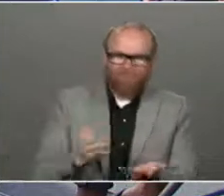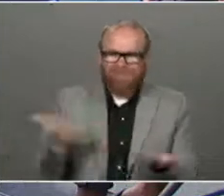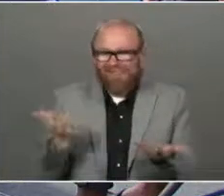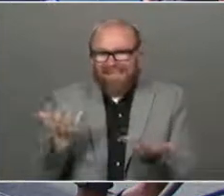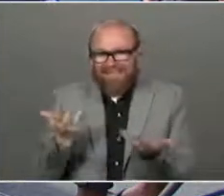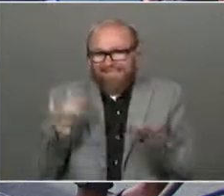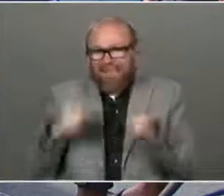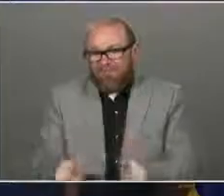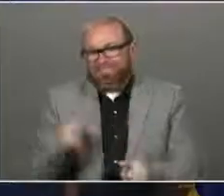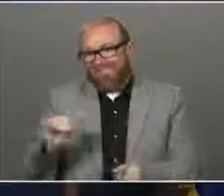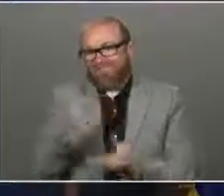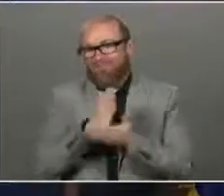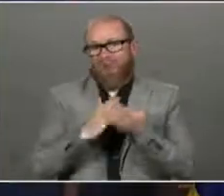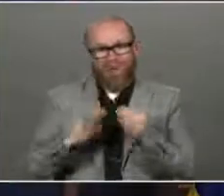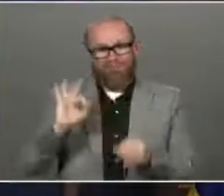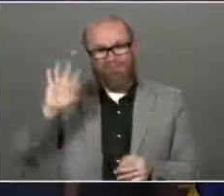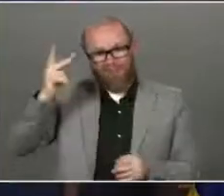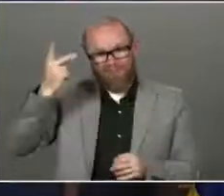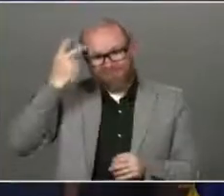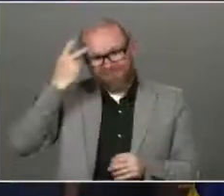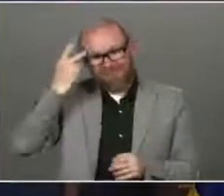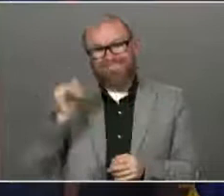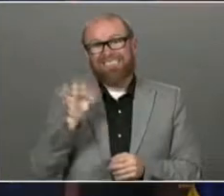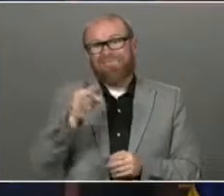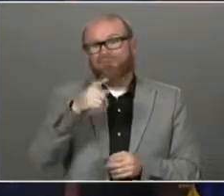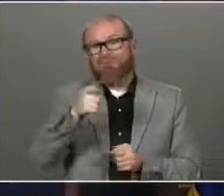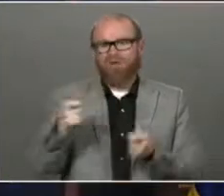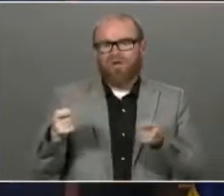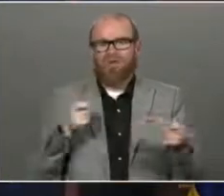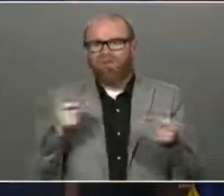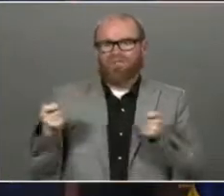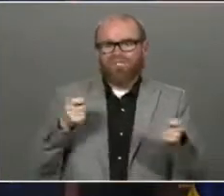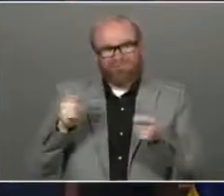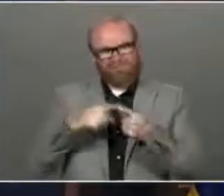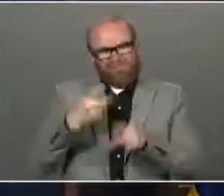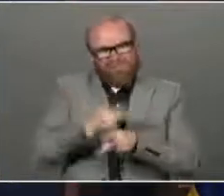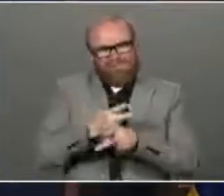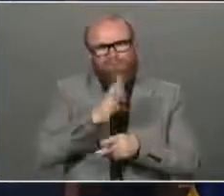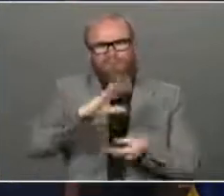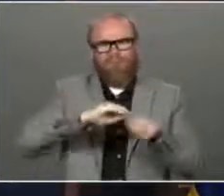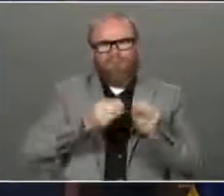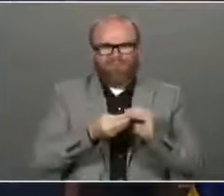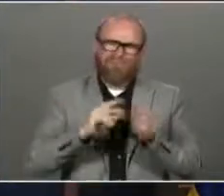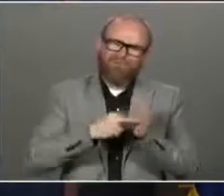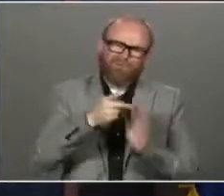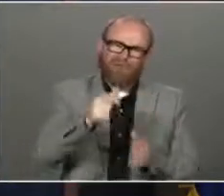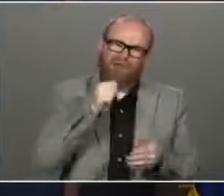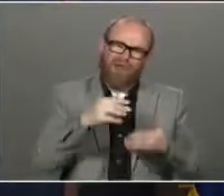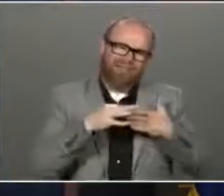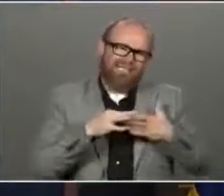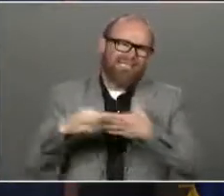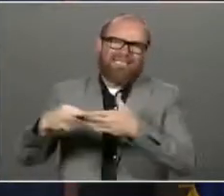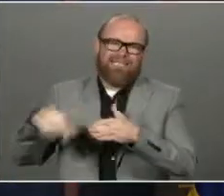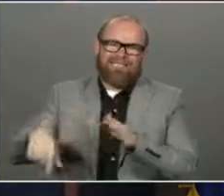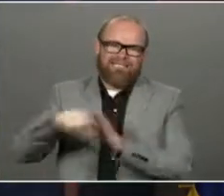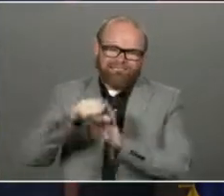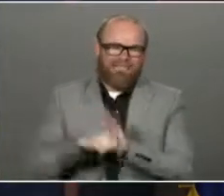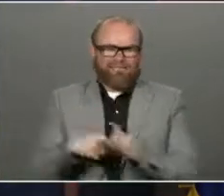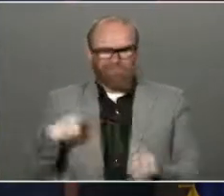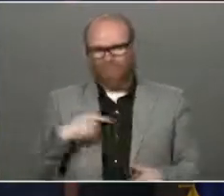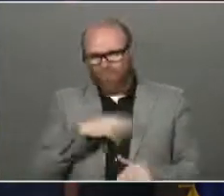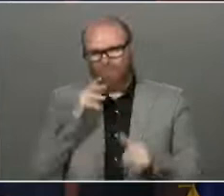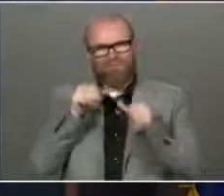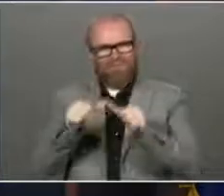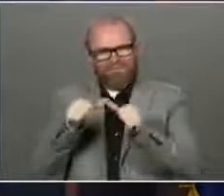happens. That's part of governing. If you're just governing to keep your poll numbers up, then you're not leading. And so we're going to continue to